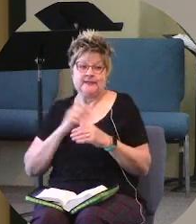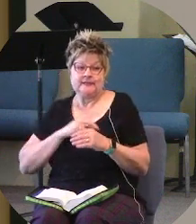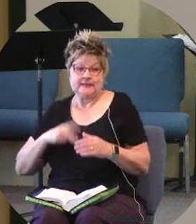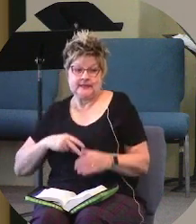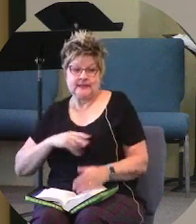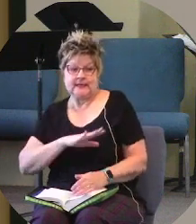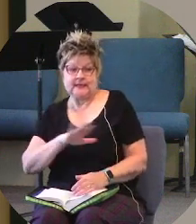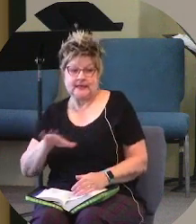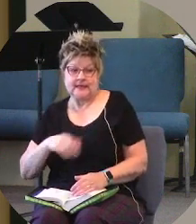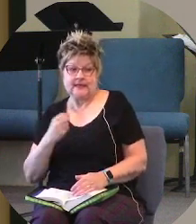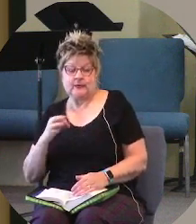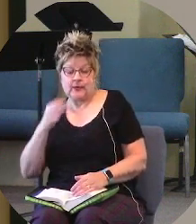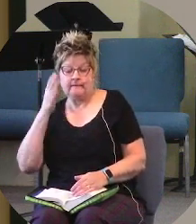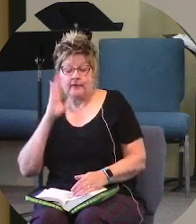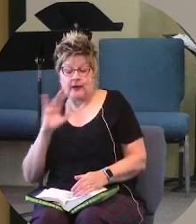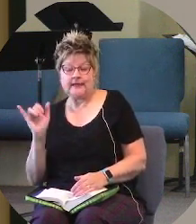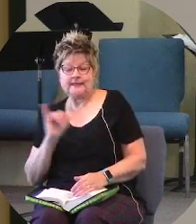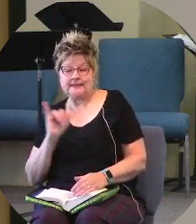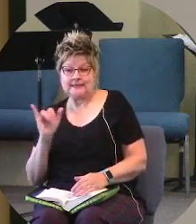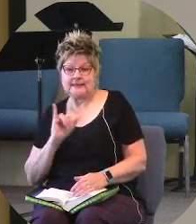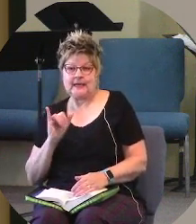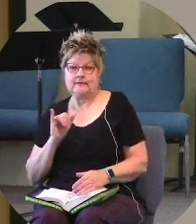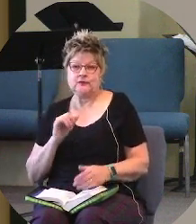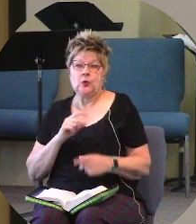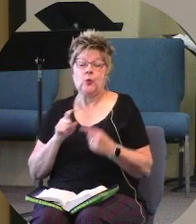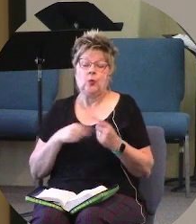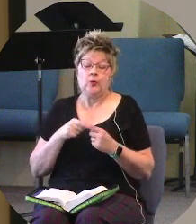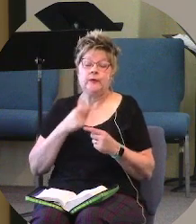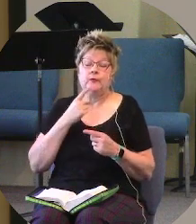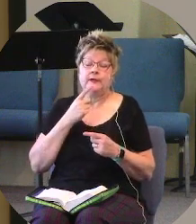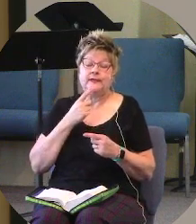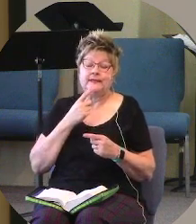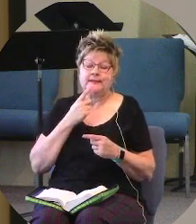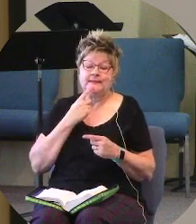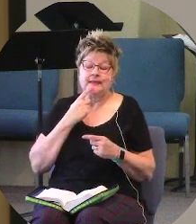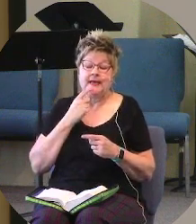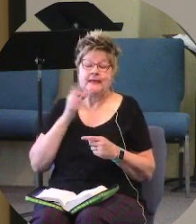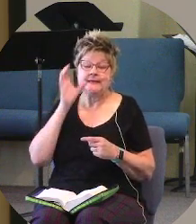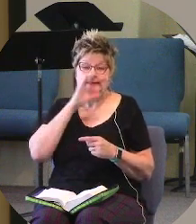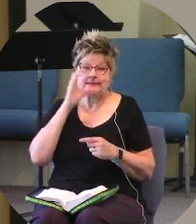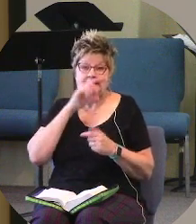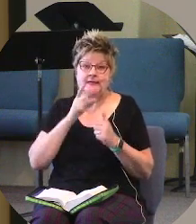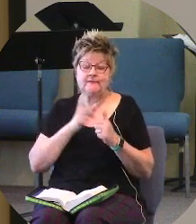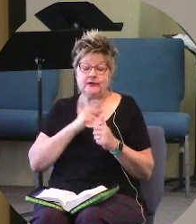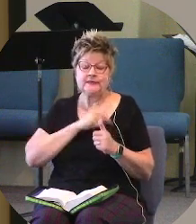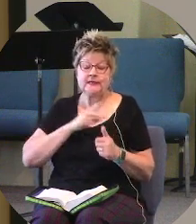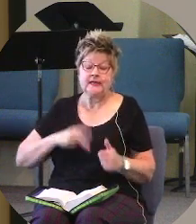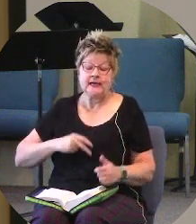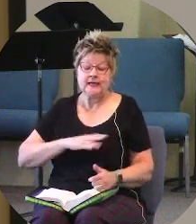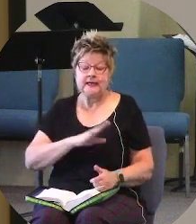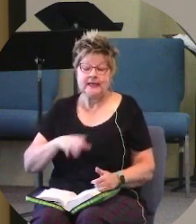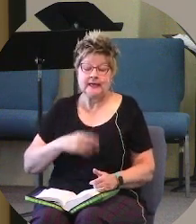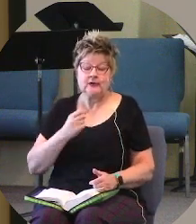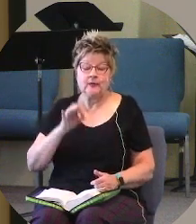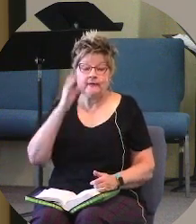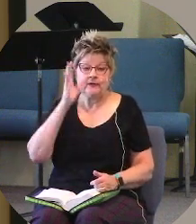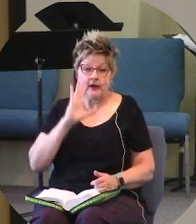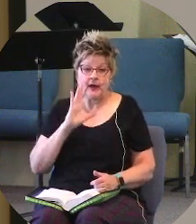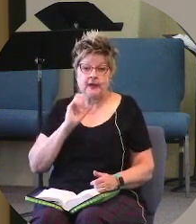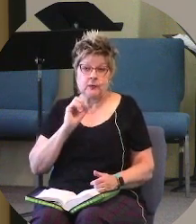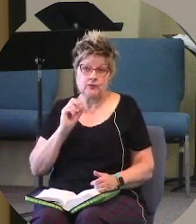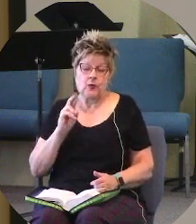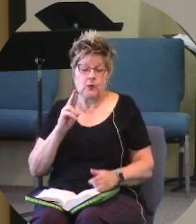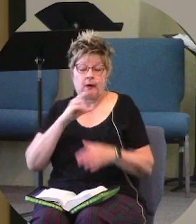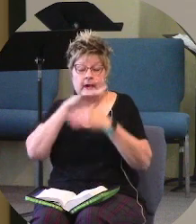when we talk about seek first the kingdom of God, seek first the kingdom of heaven, then we're putting